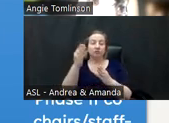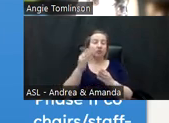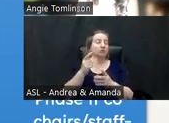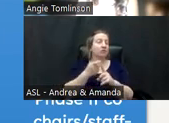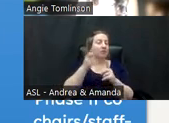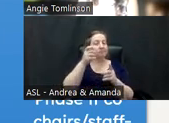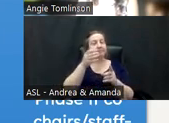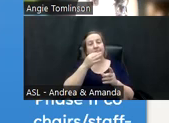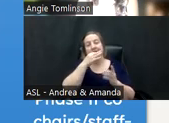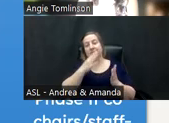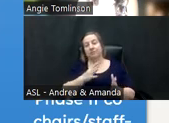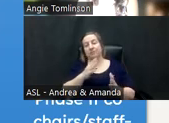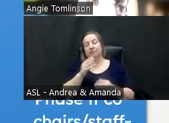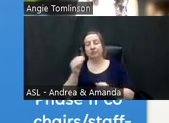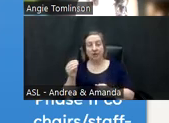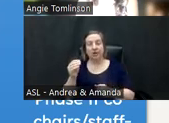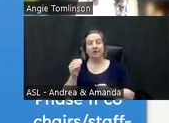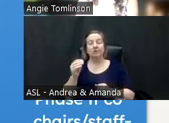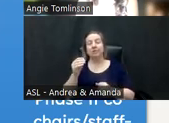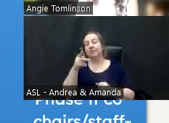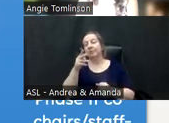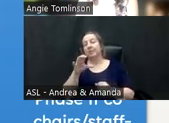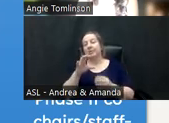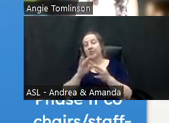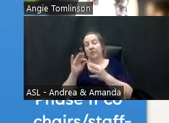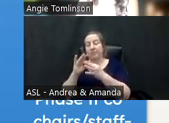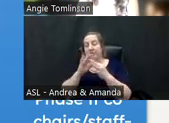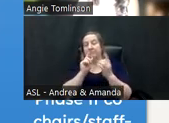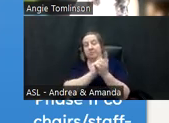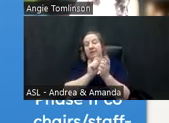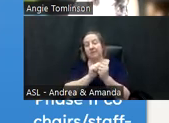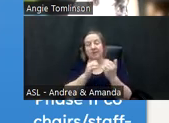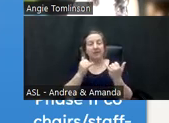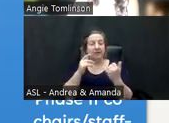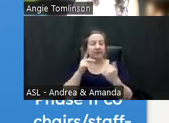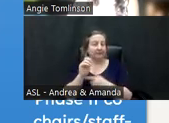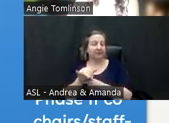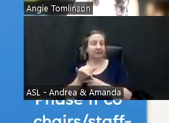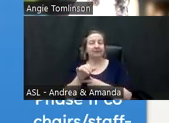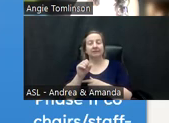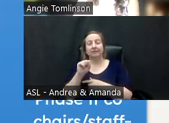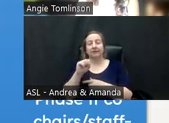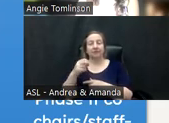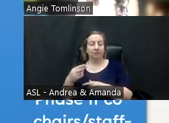experts, as well as taking public comment and meeting with key stakeholders. Today's meeting